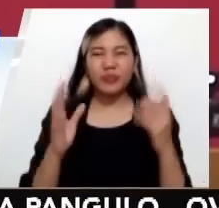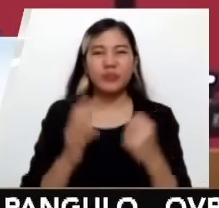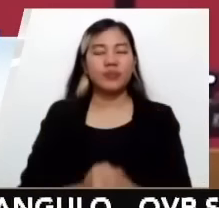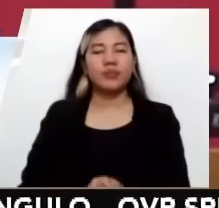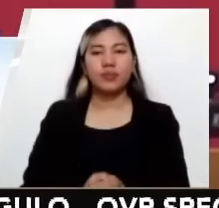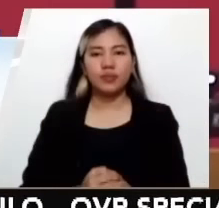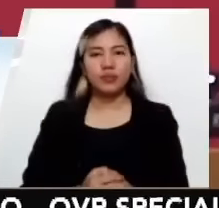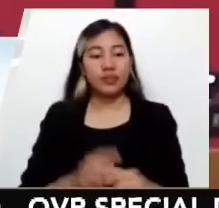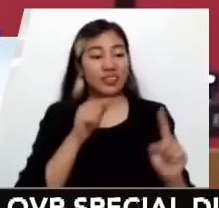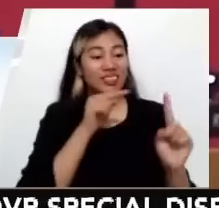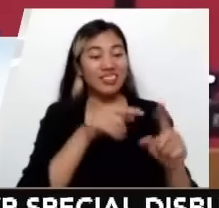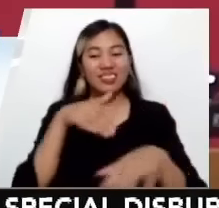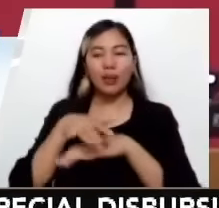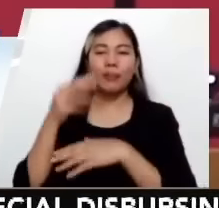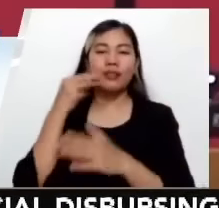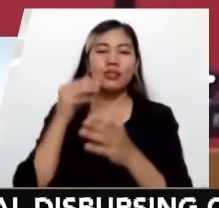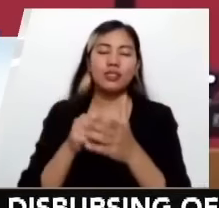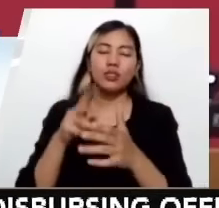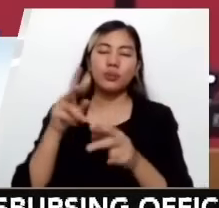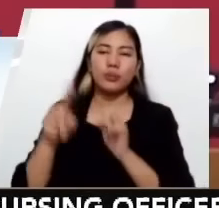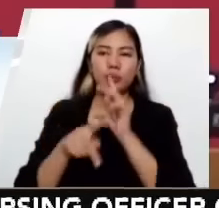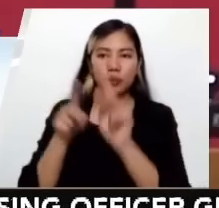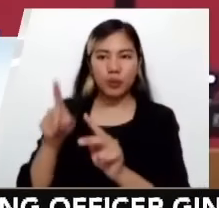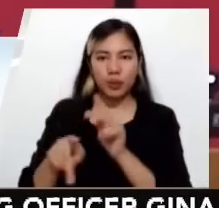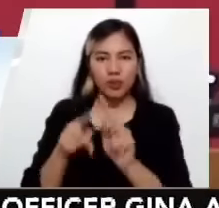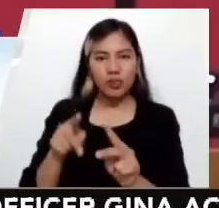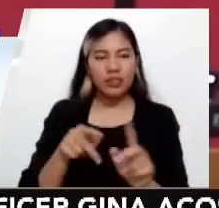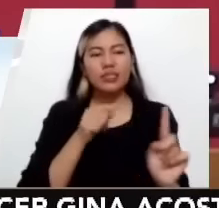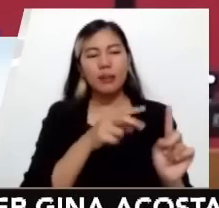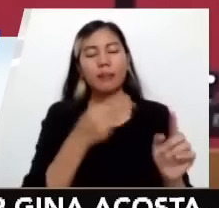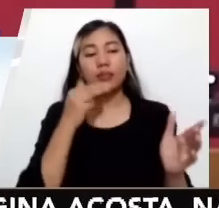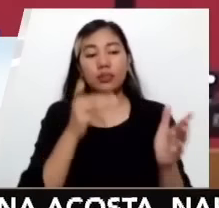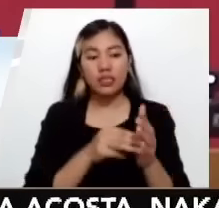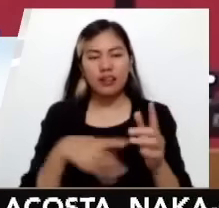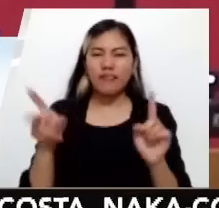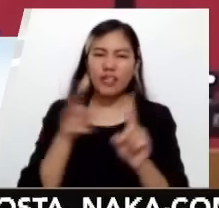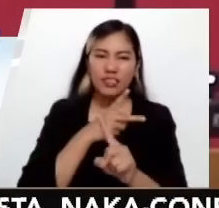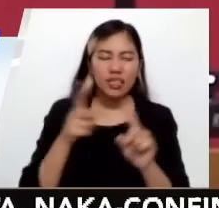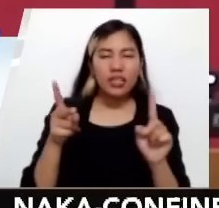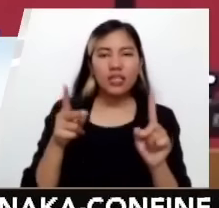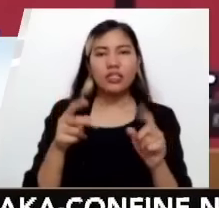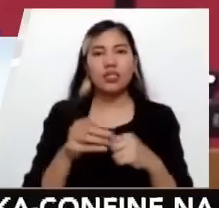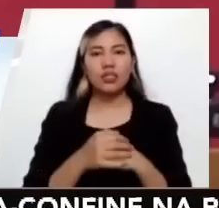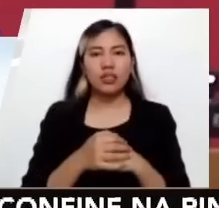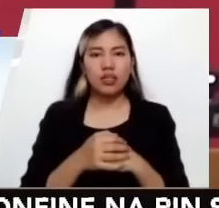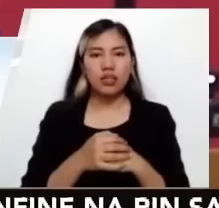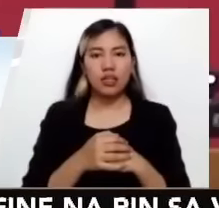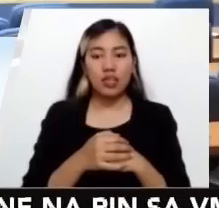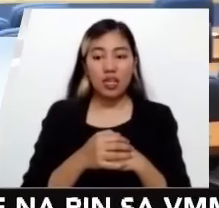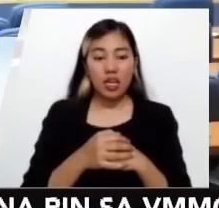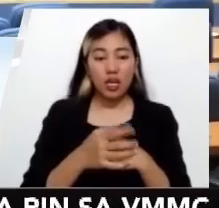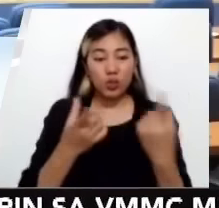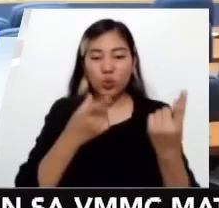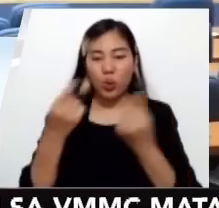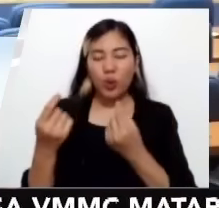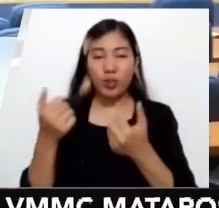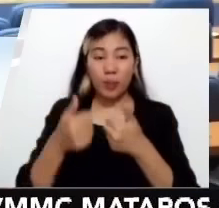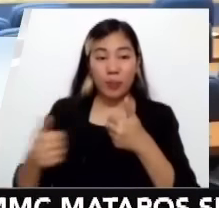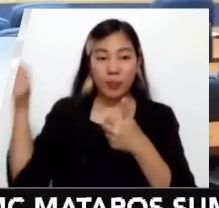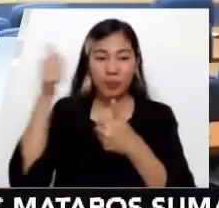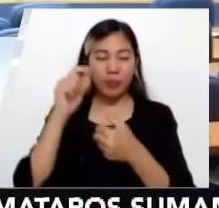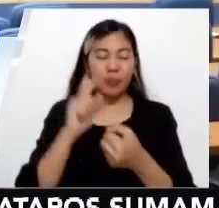people a message that violence can be contemplated by those in positions of power git ni